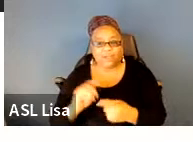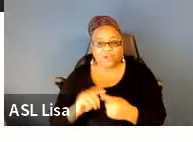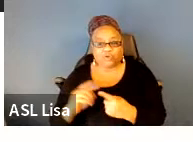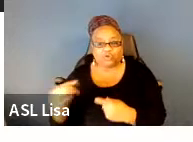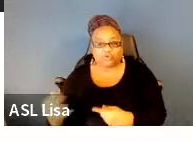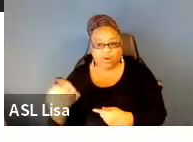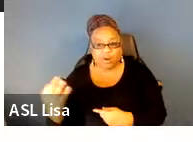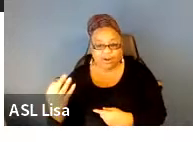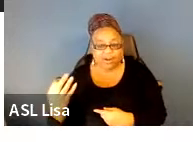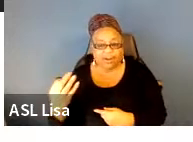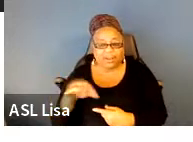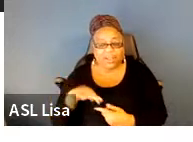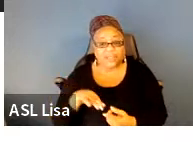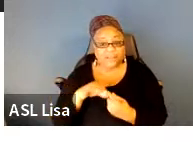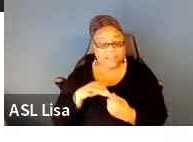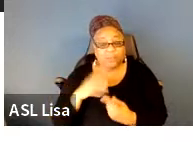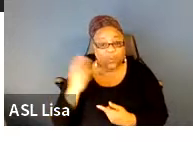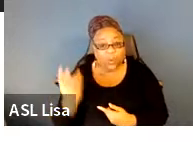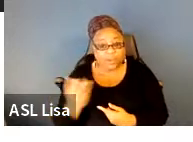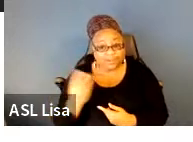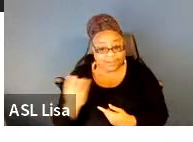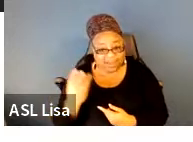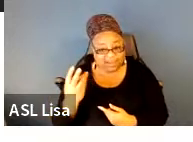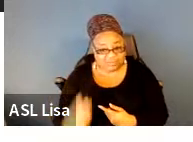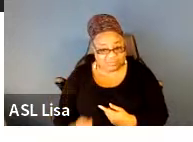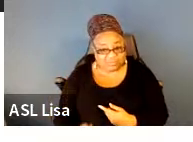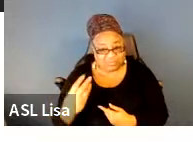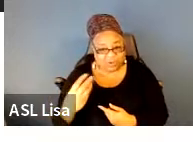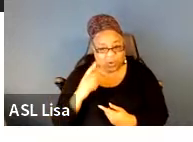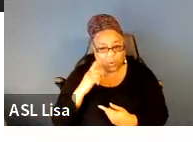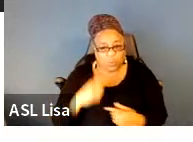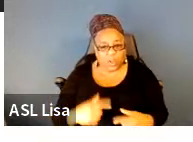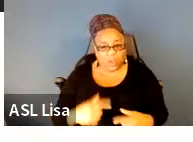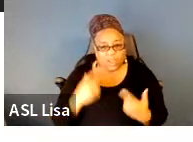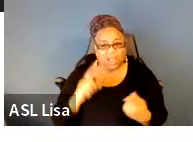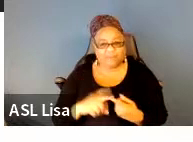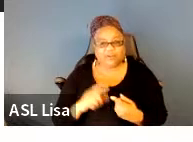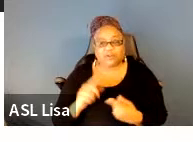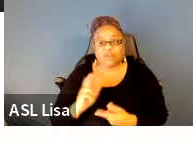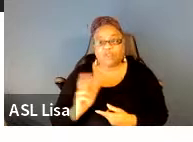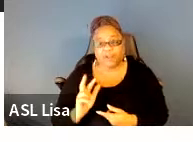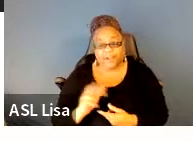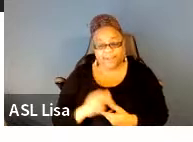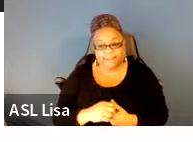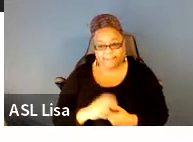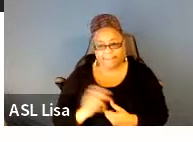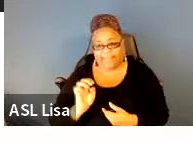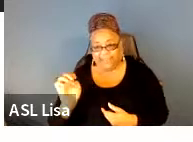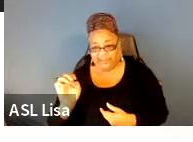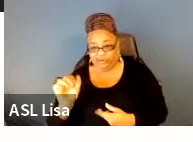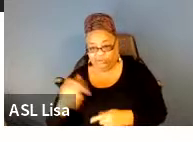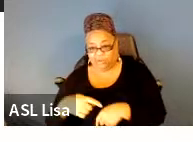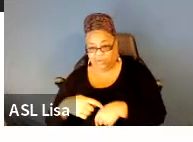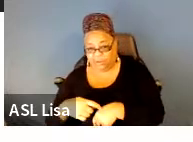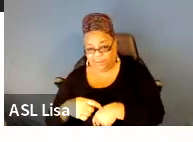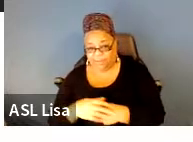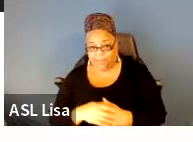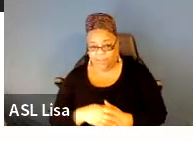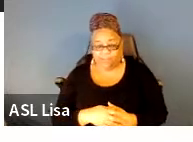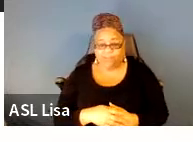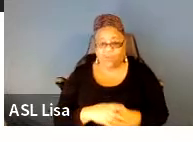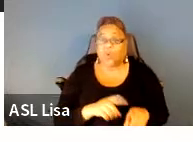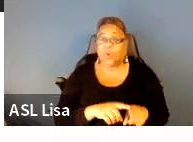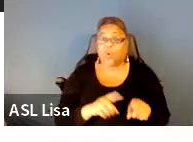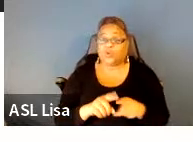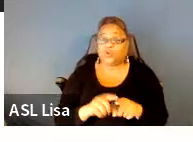Friday, except for Wednesdays. We're only live until 3 p.m. Eastern Standard Time. We also have